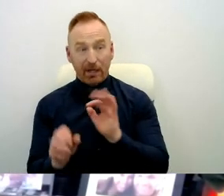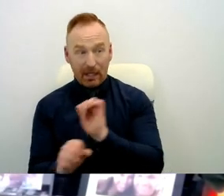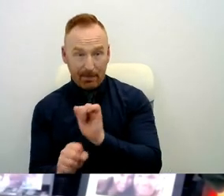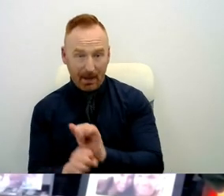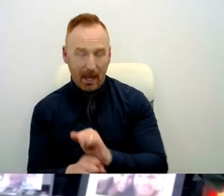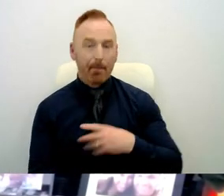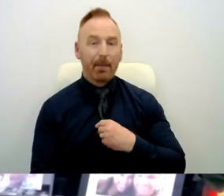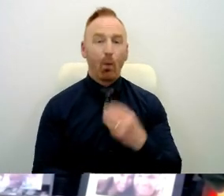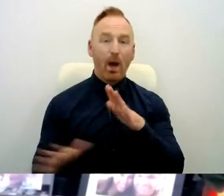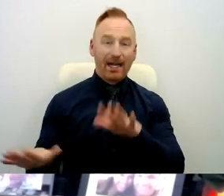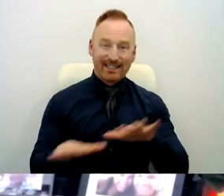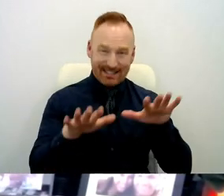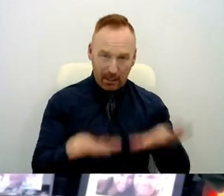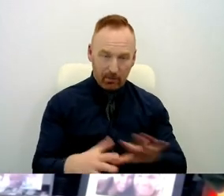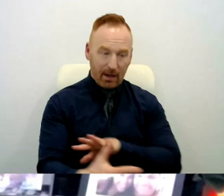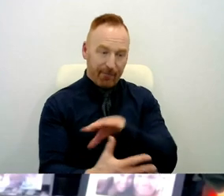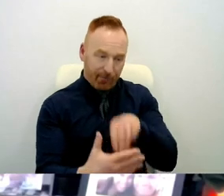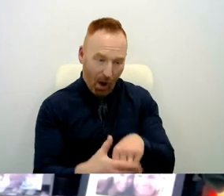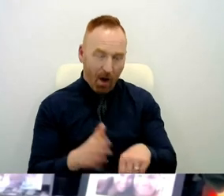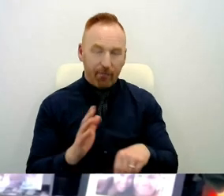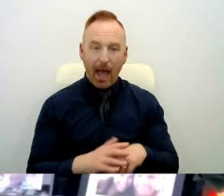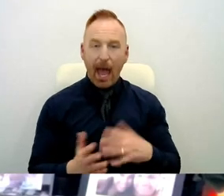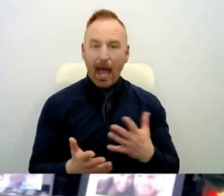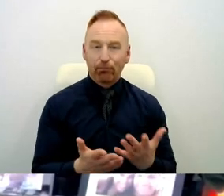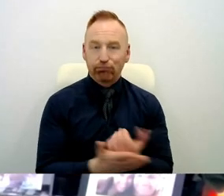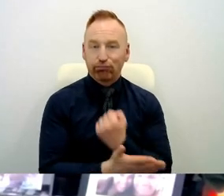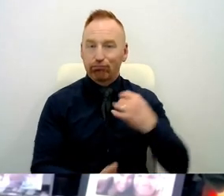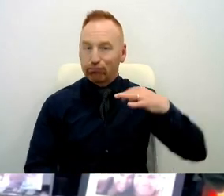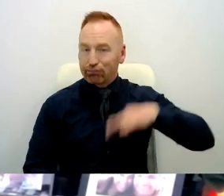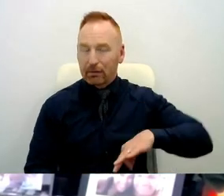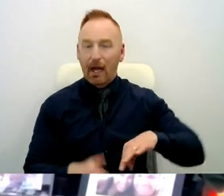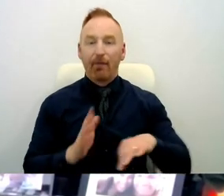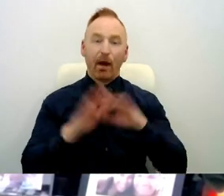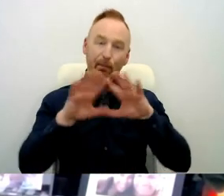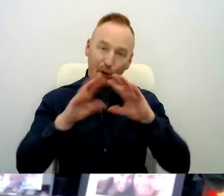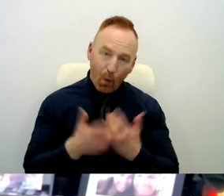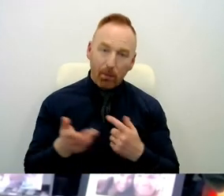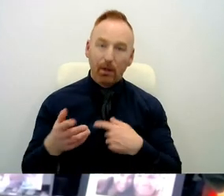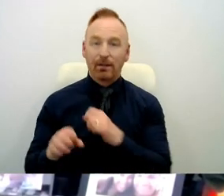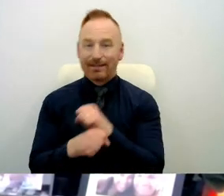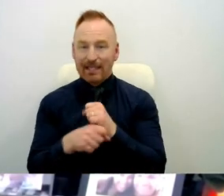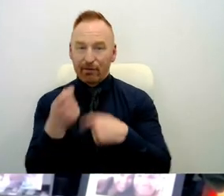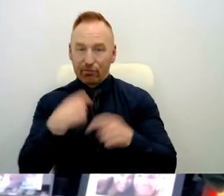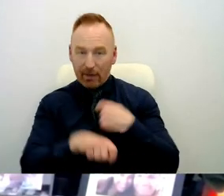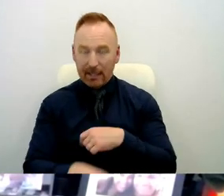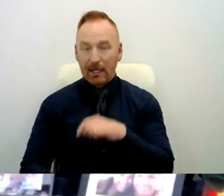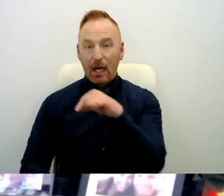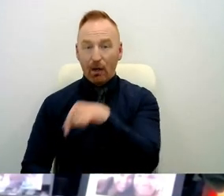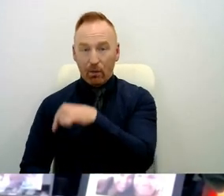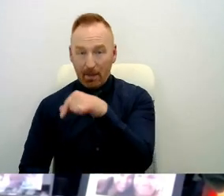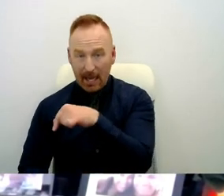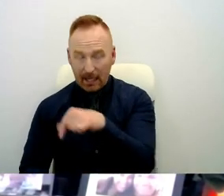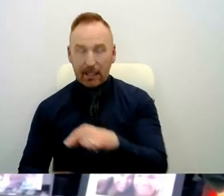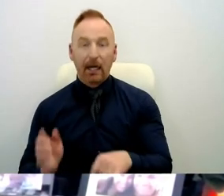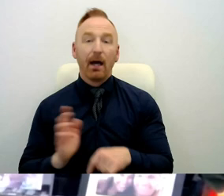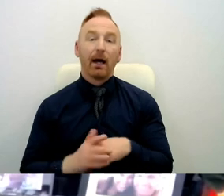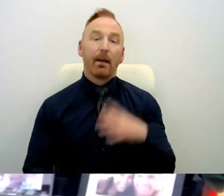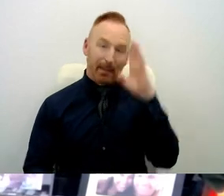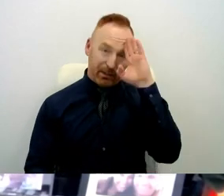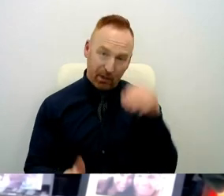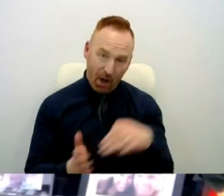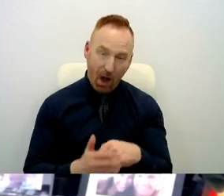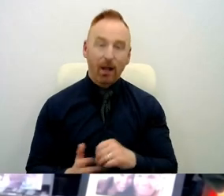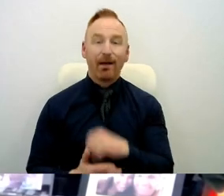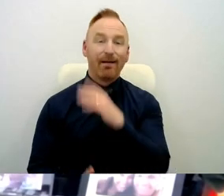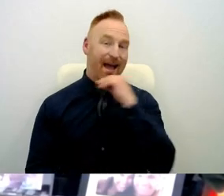white settlers participated in and profited from the global Atlantic slave trade. Settlements in Quebec City, Montreal, and